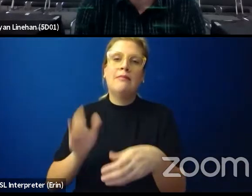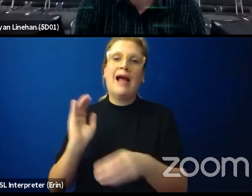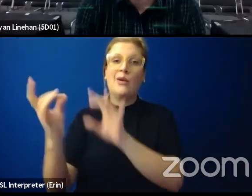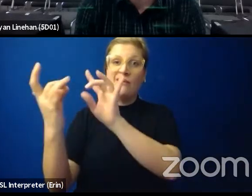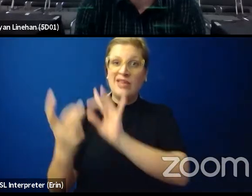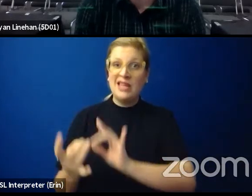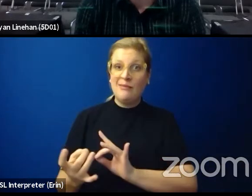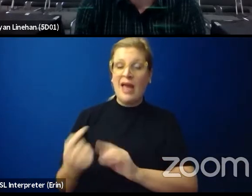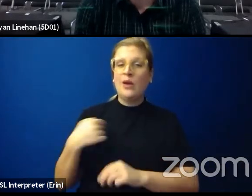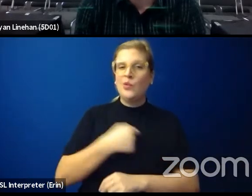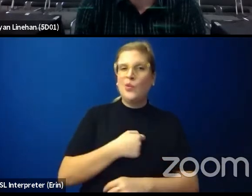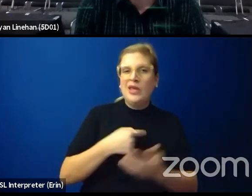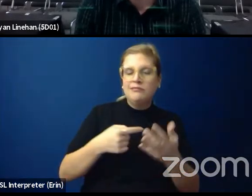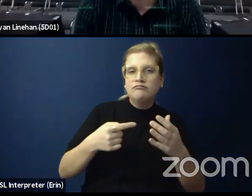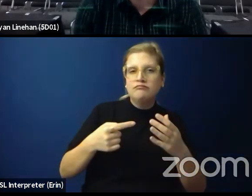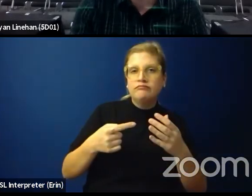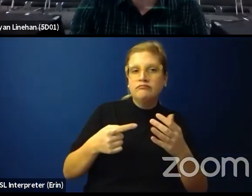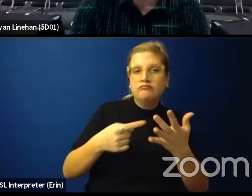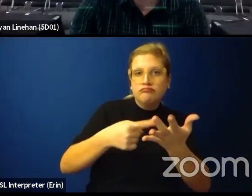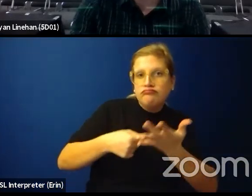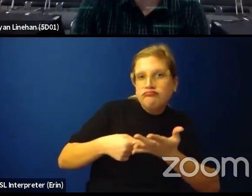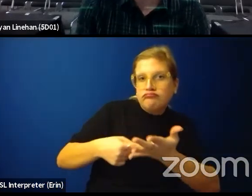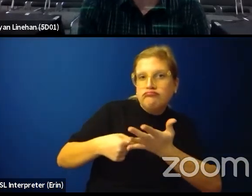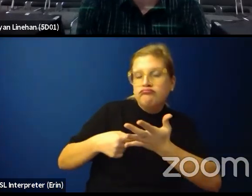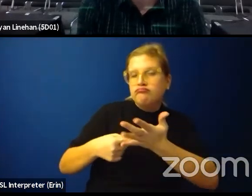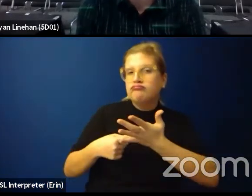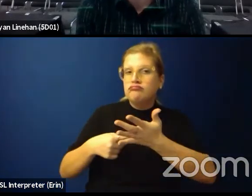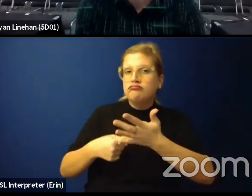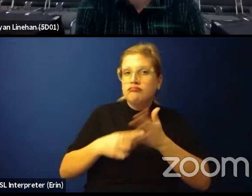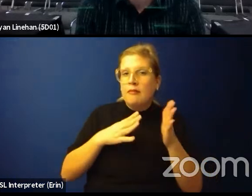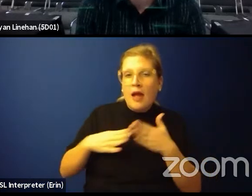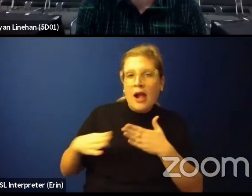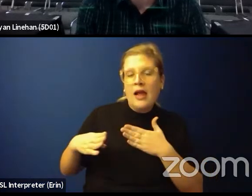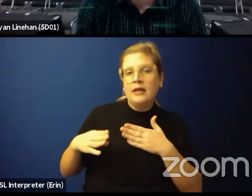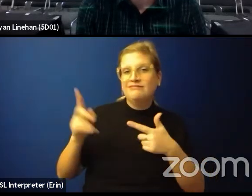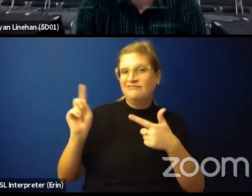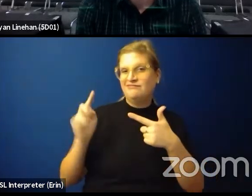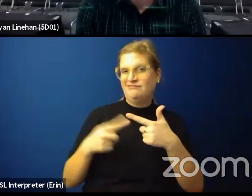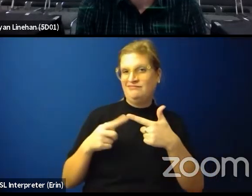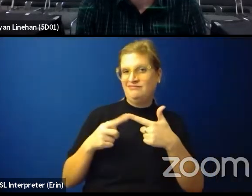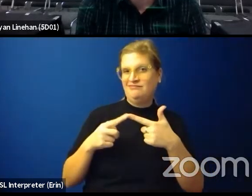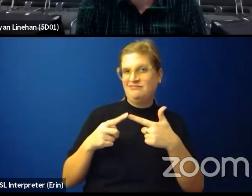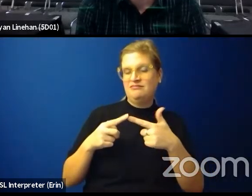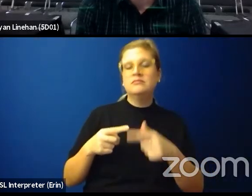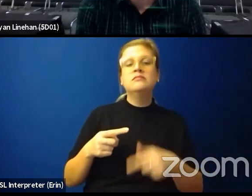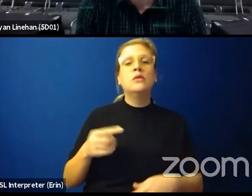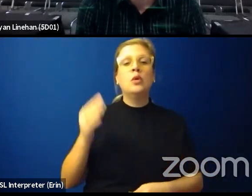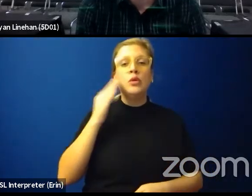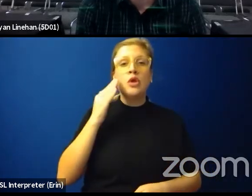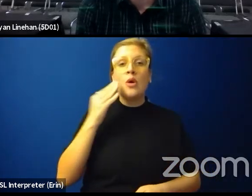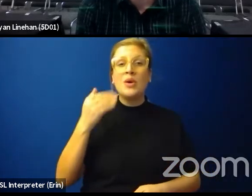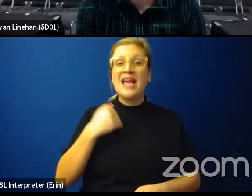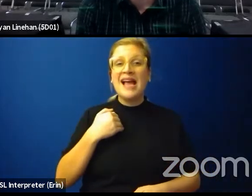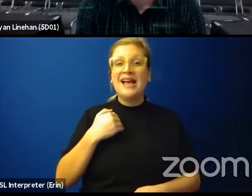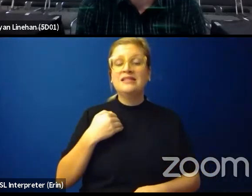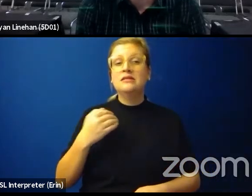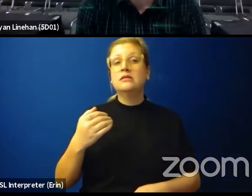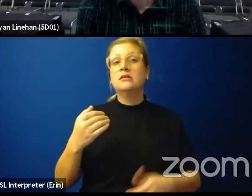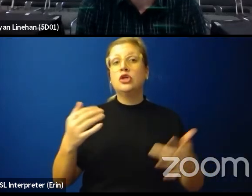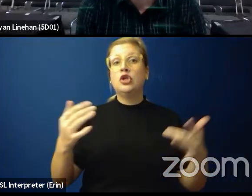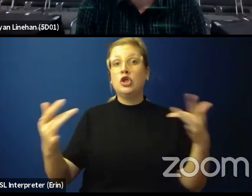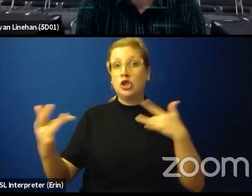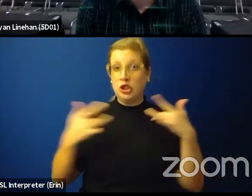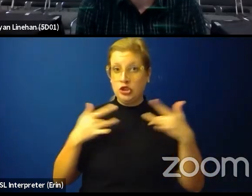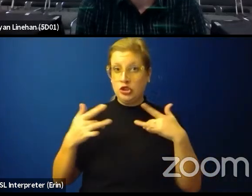ago when we spoke and presented this project in the first place. We also know that we had gotten some concerns.